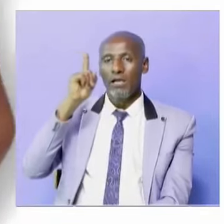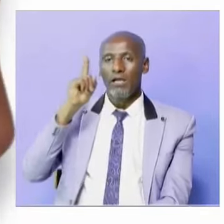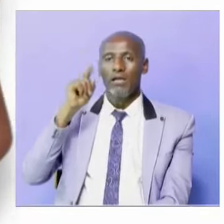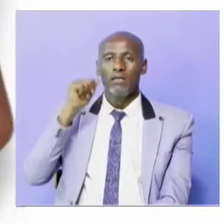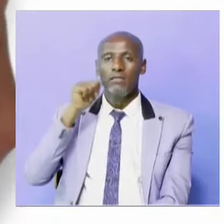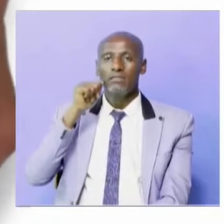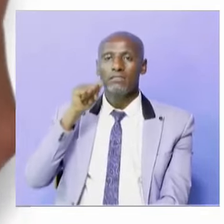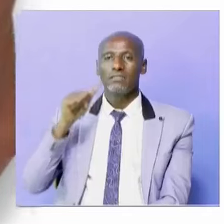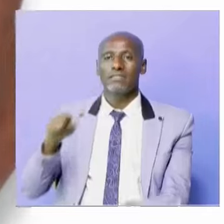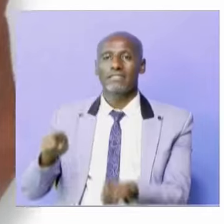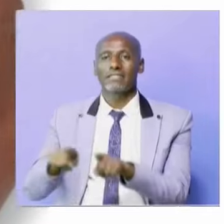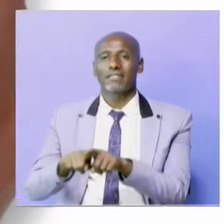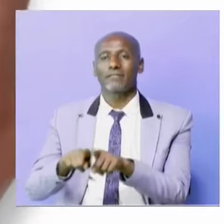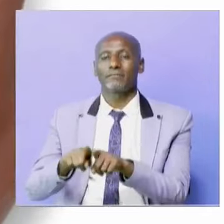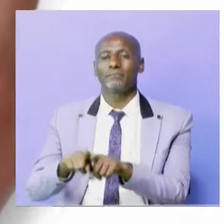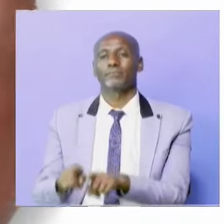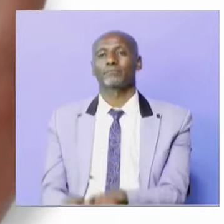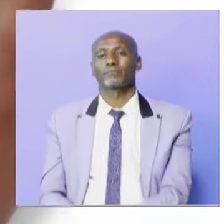1 sister.